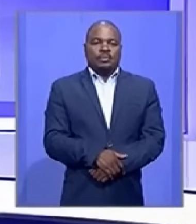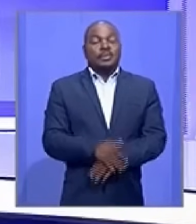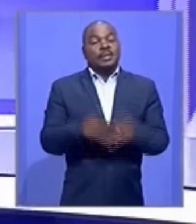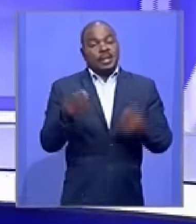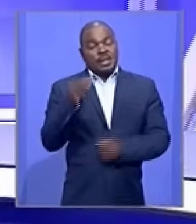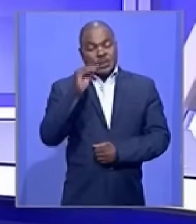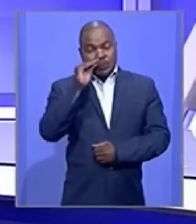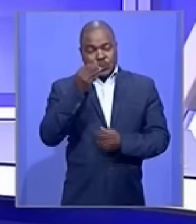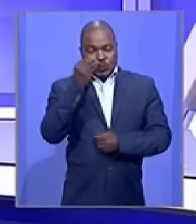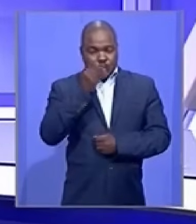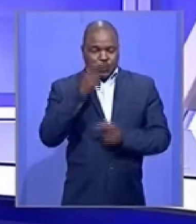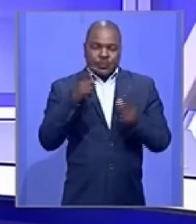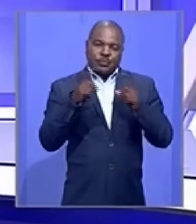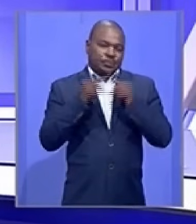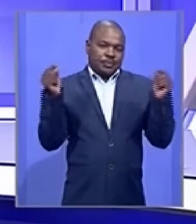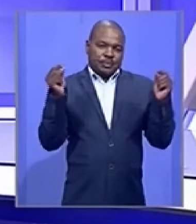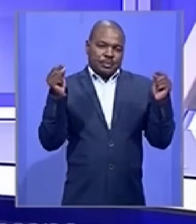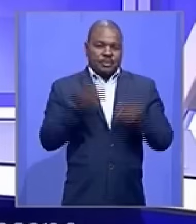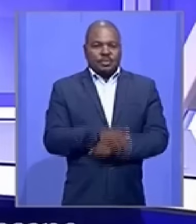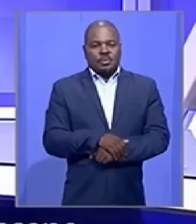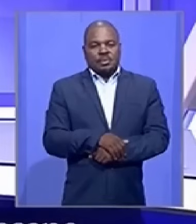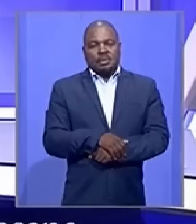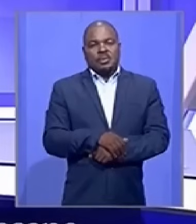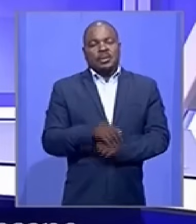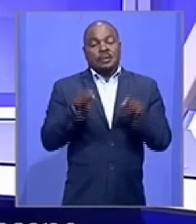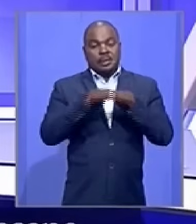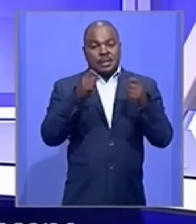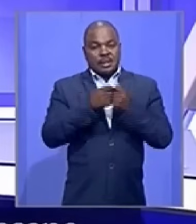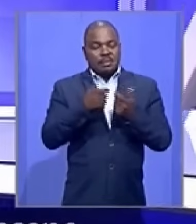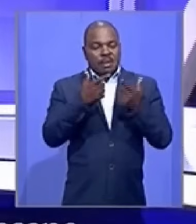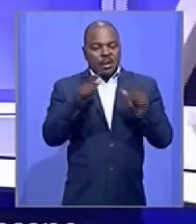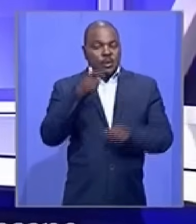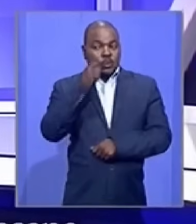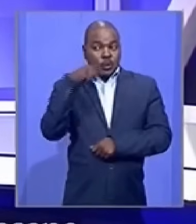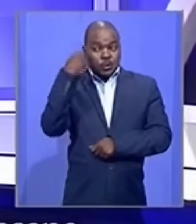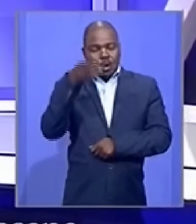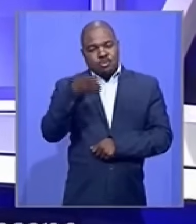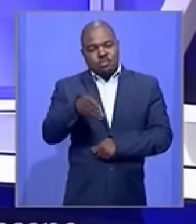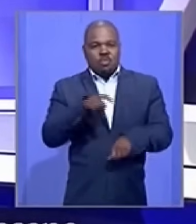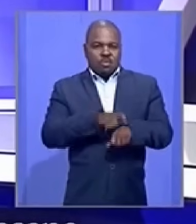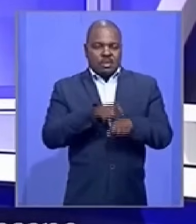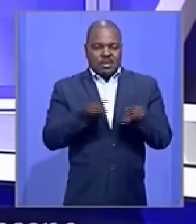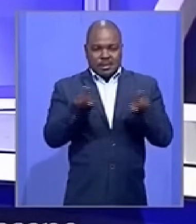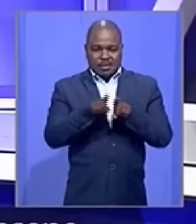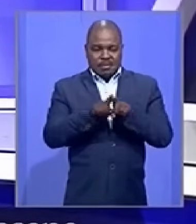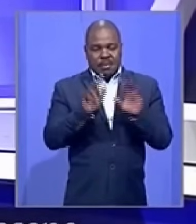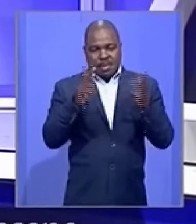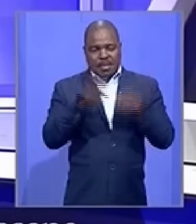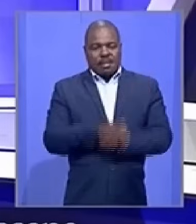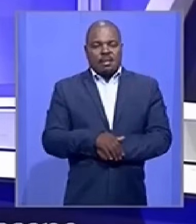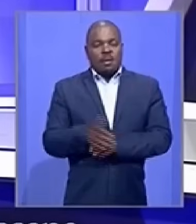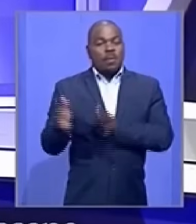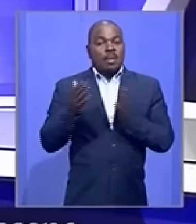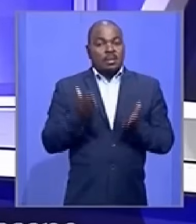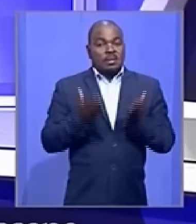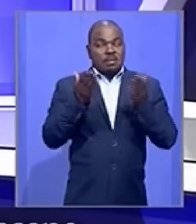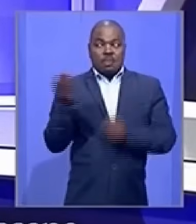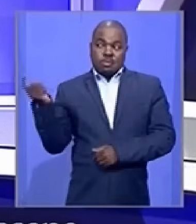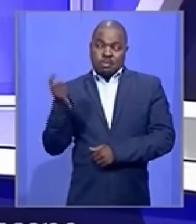Kgaso ena ya ditaba tsa Sesotho e fela mona. Kopana le moifu wa rona wa ditaba tsa Setswana hosane ka yona nako ena. Bolepi ba latela ka lefu